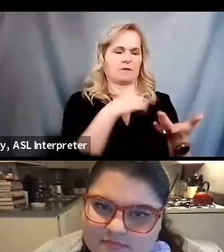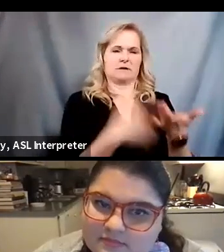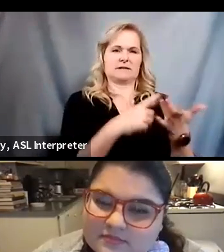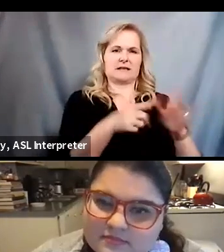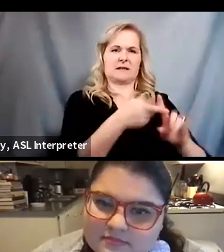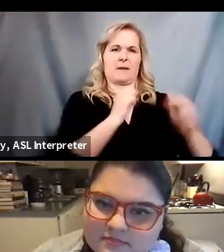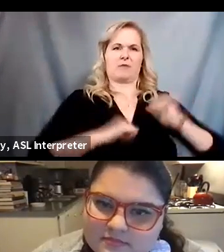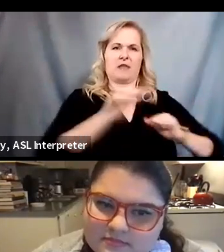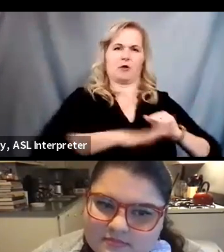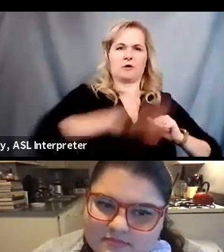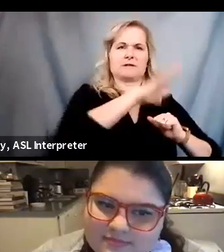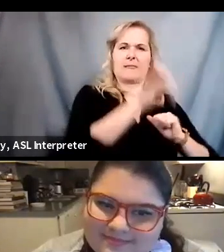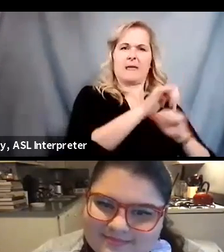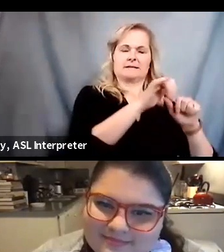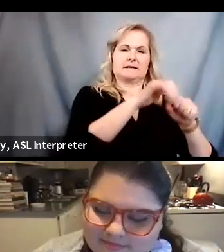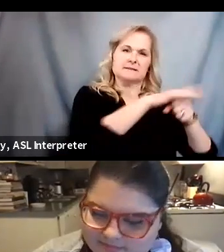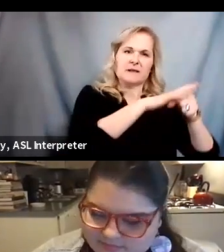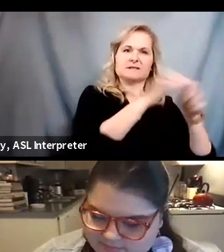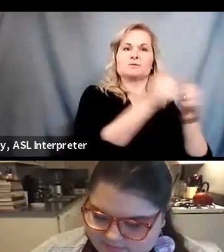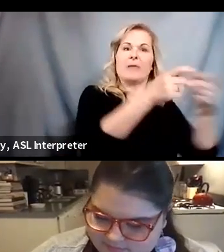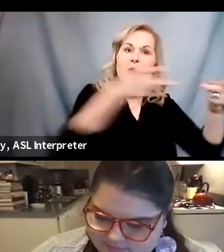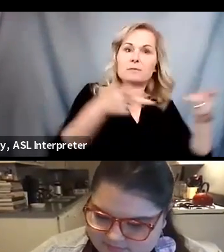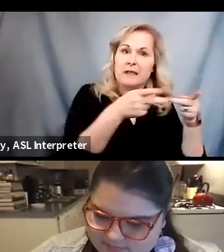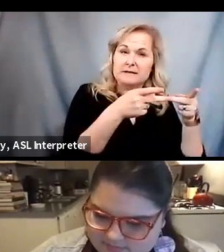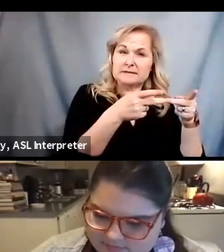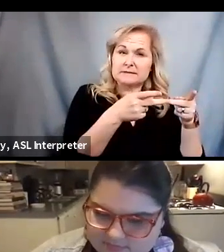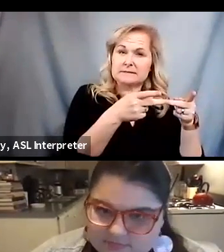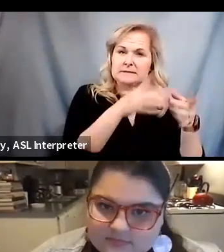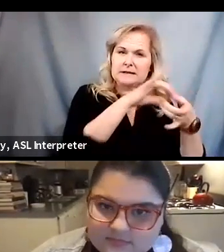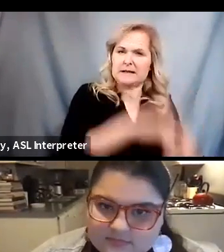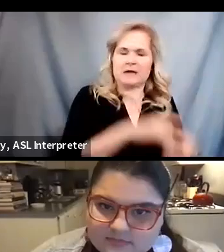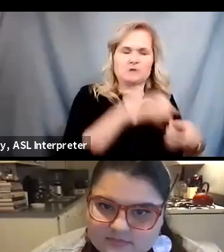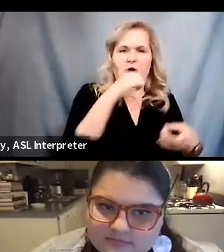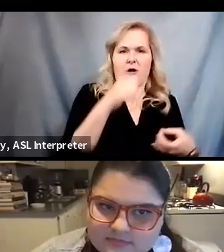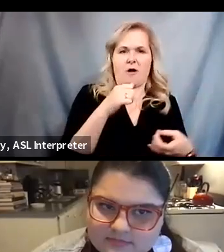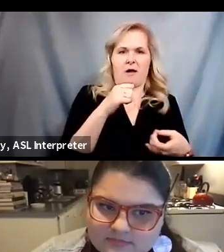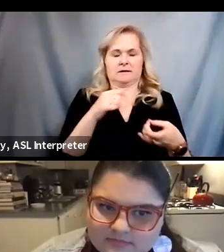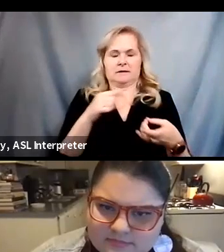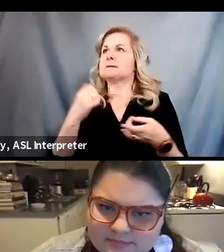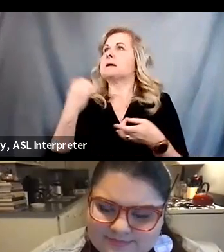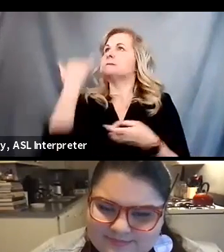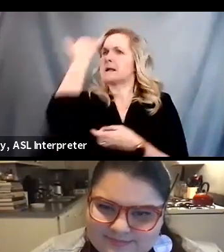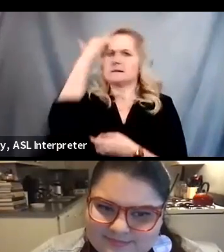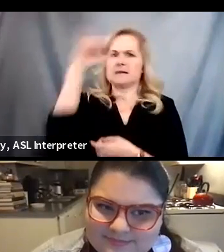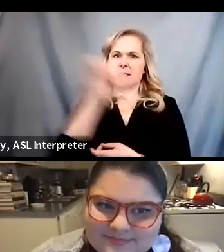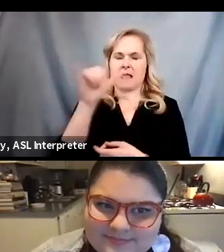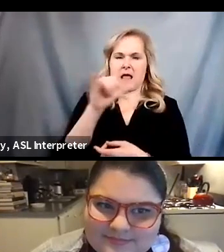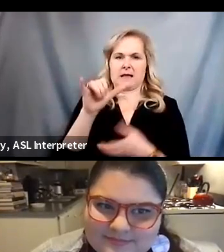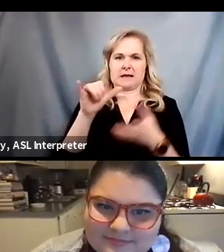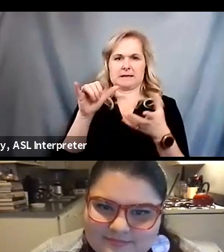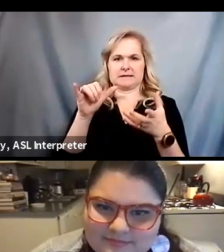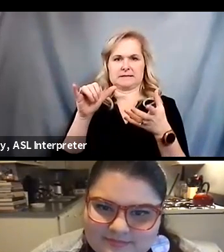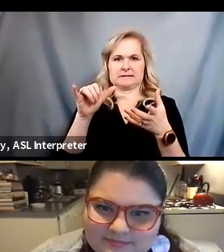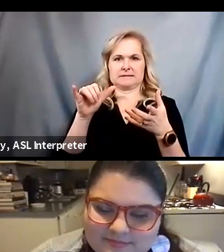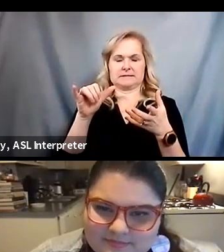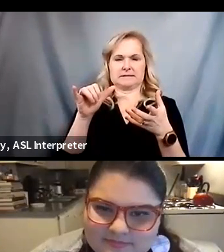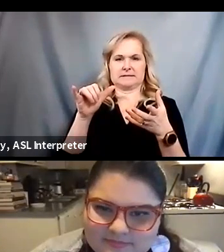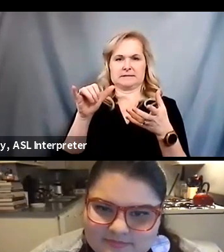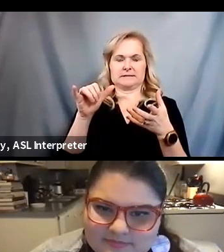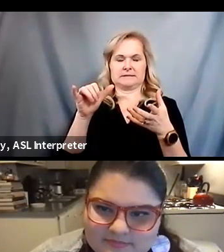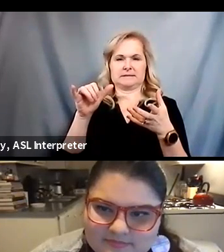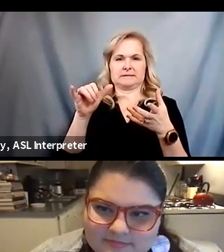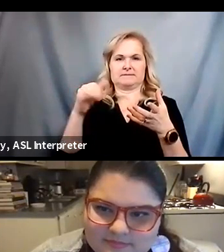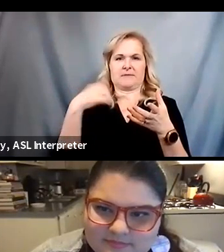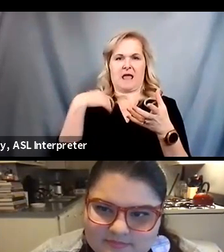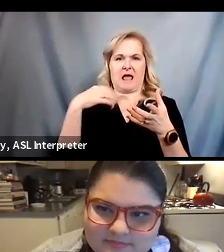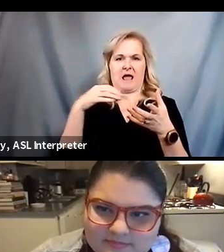spaces without places, as if like just like a vacuum opened up in the midst